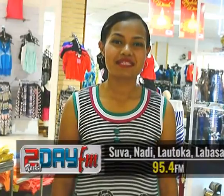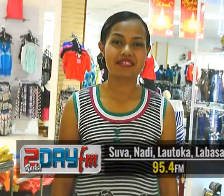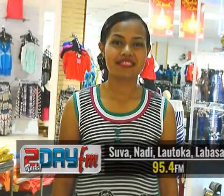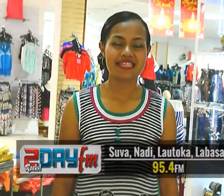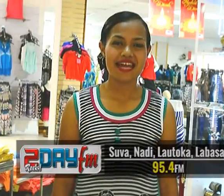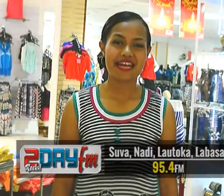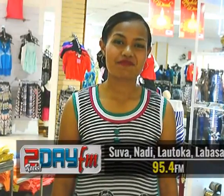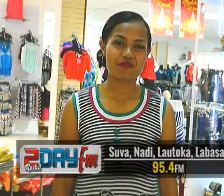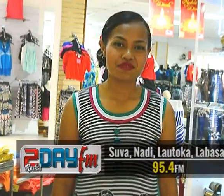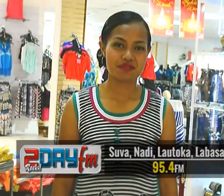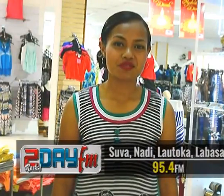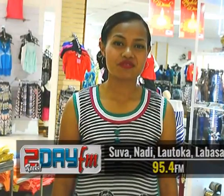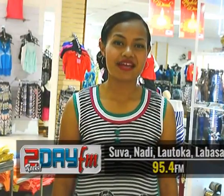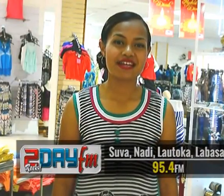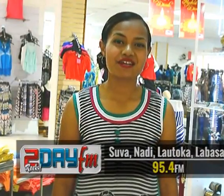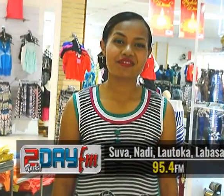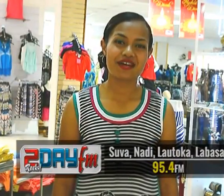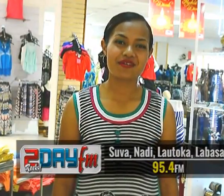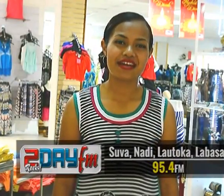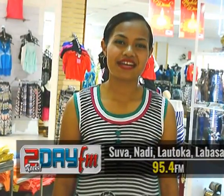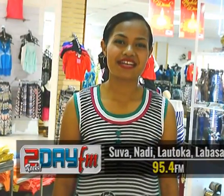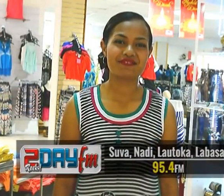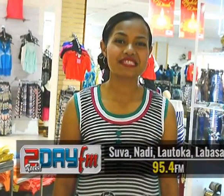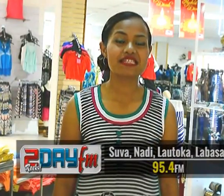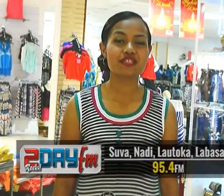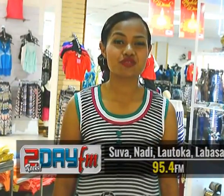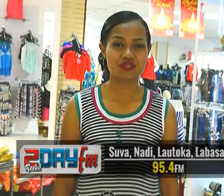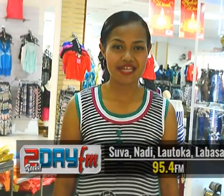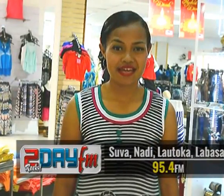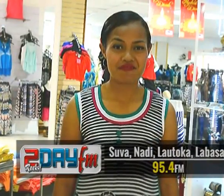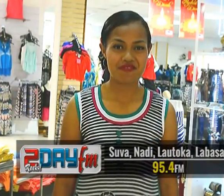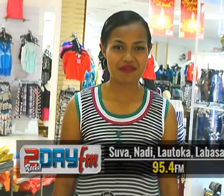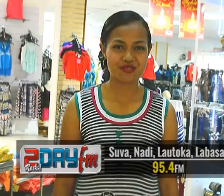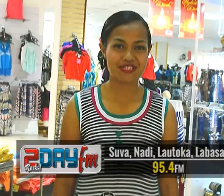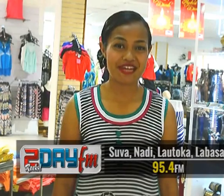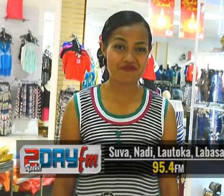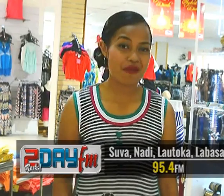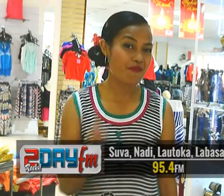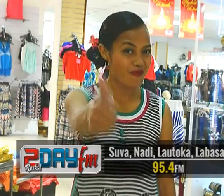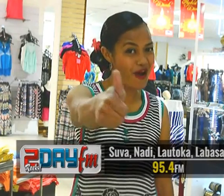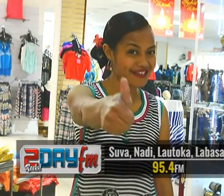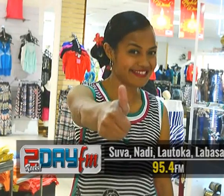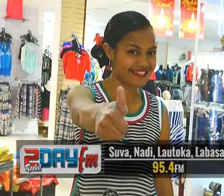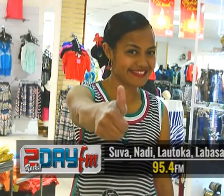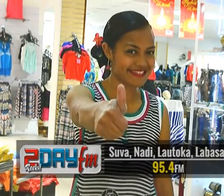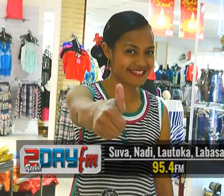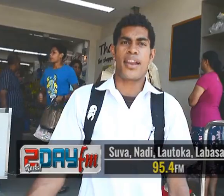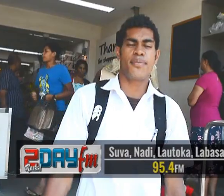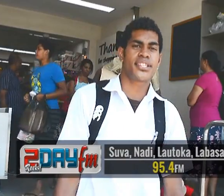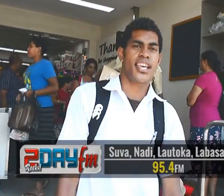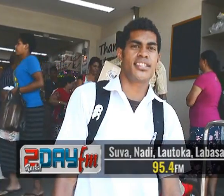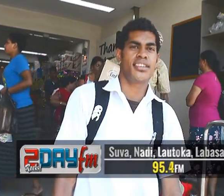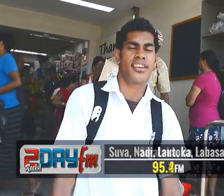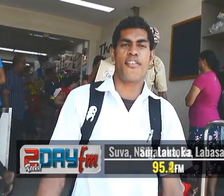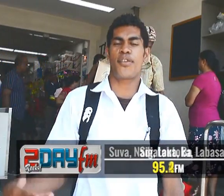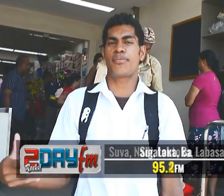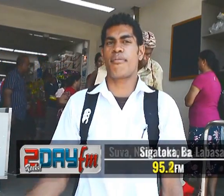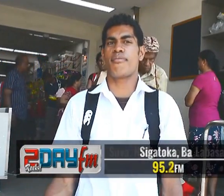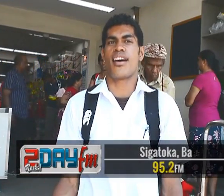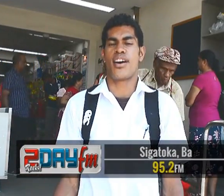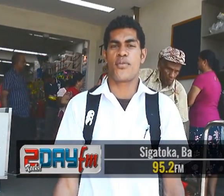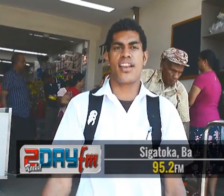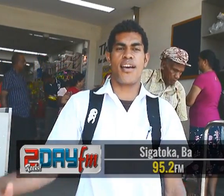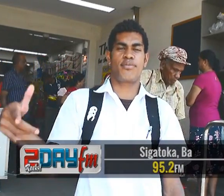Bulavinaka, my name is Litia and I'm from the beautiful island of Laos and I love listening to Today FM. Today FM rocks. My name is Casey, I'm